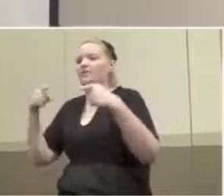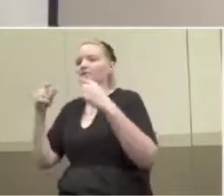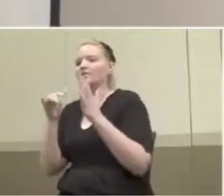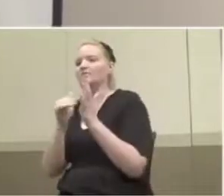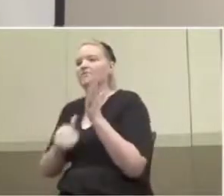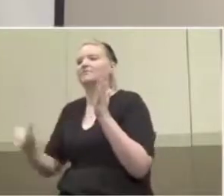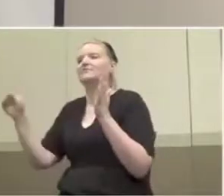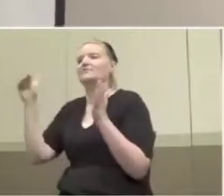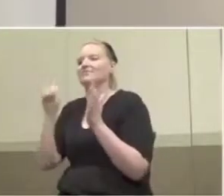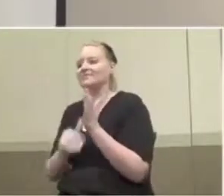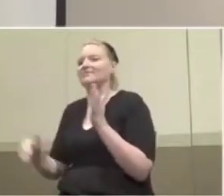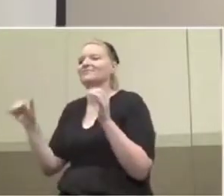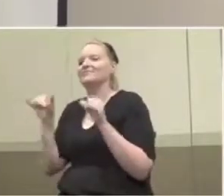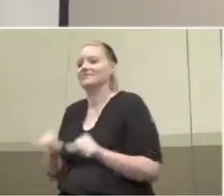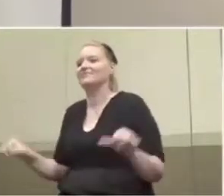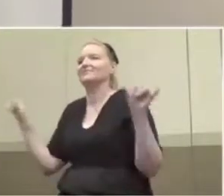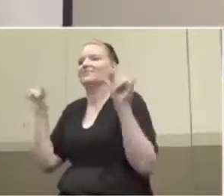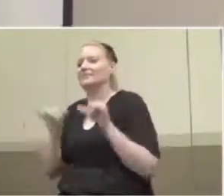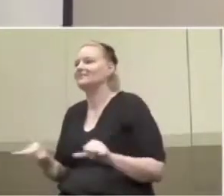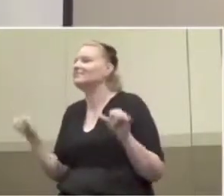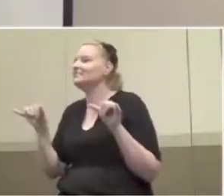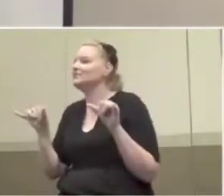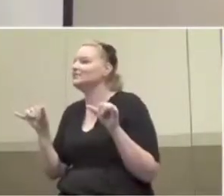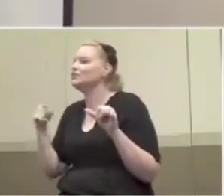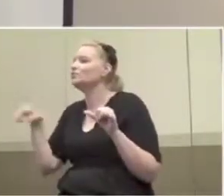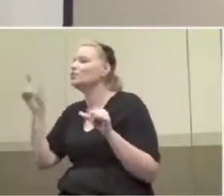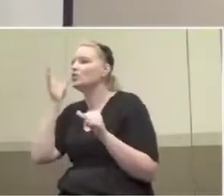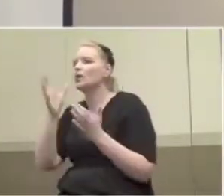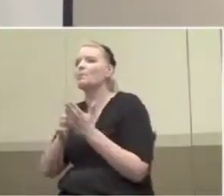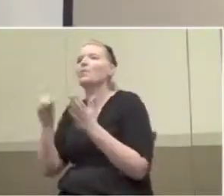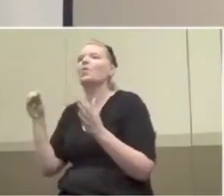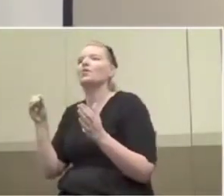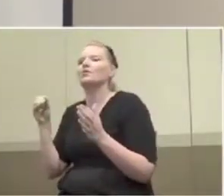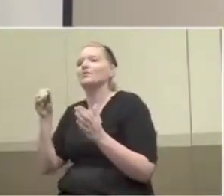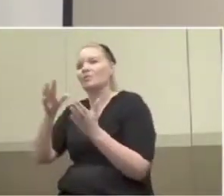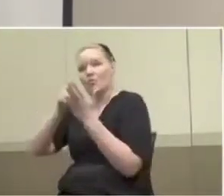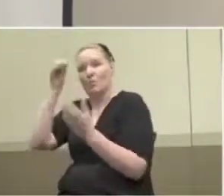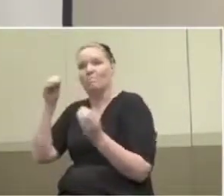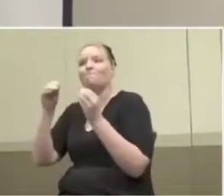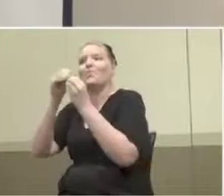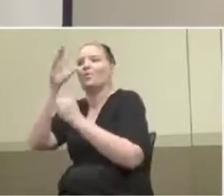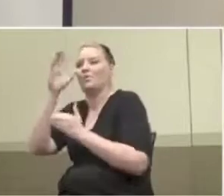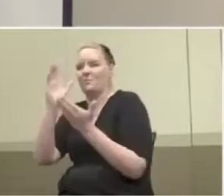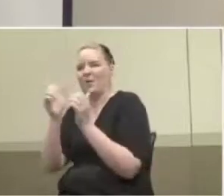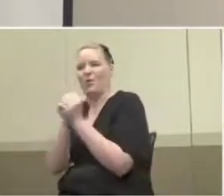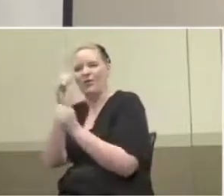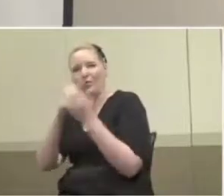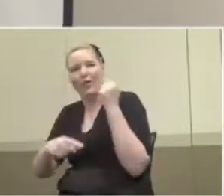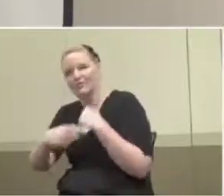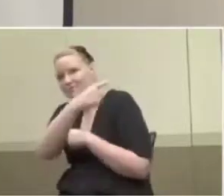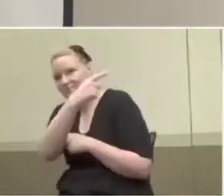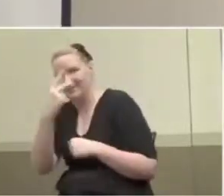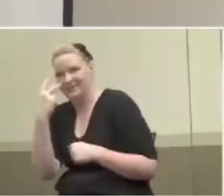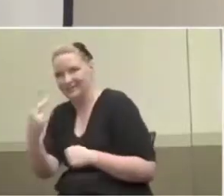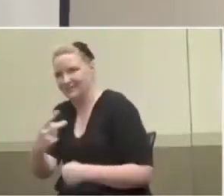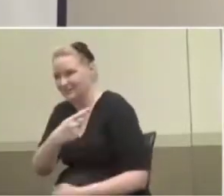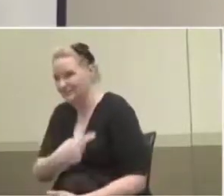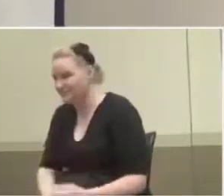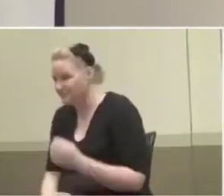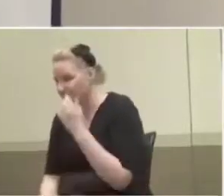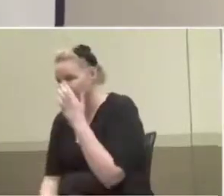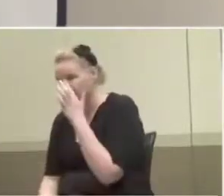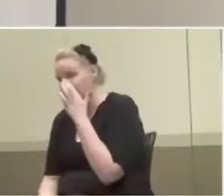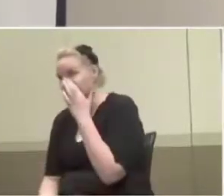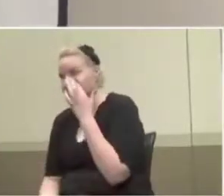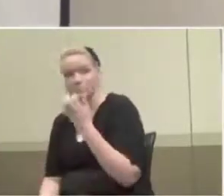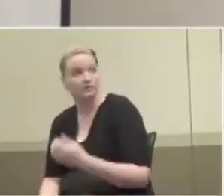again. So hopefully you'll take a lot more than what's just up on the slides here home with you today. So our agenda today, we're going to